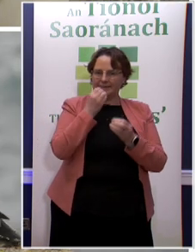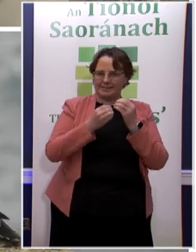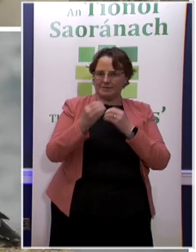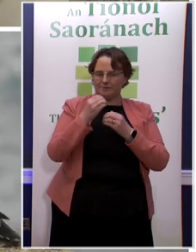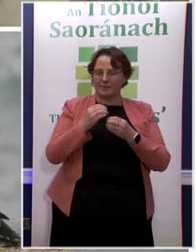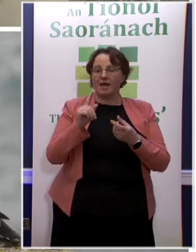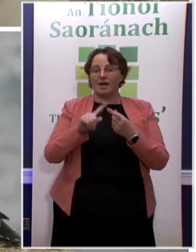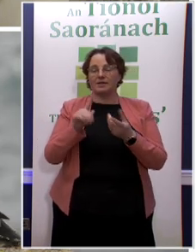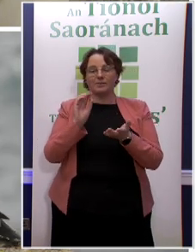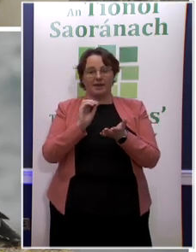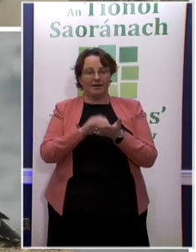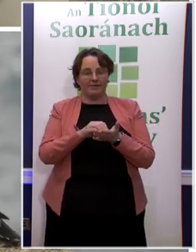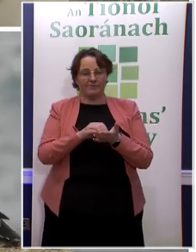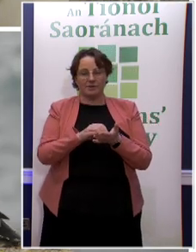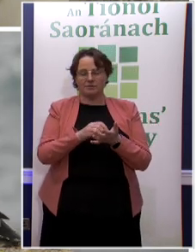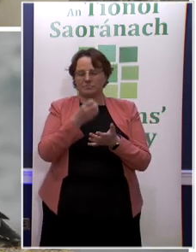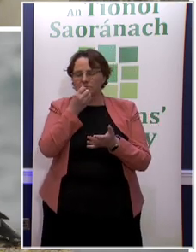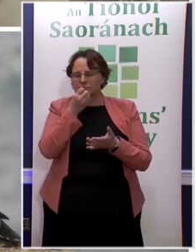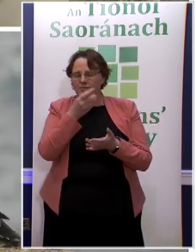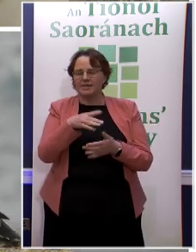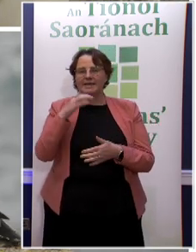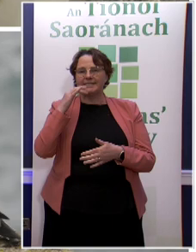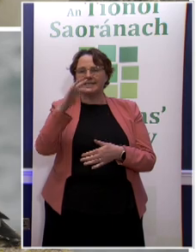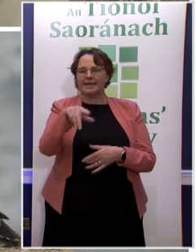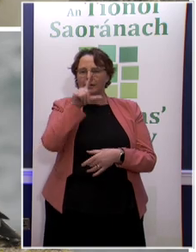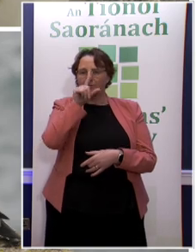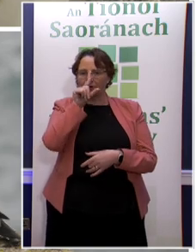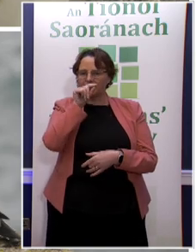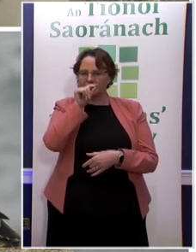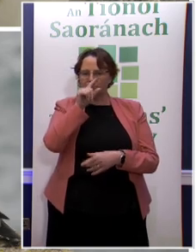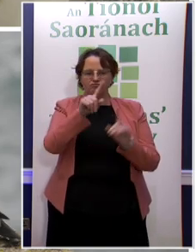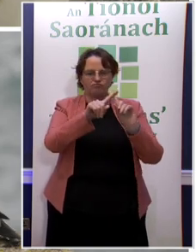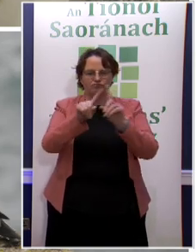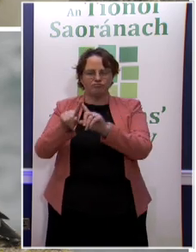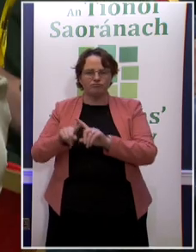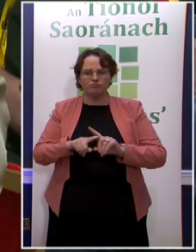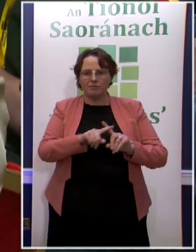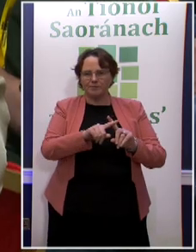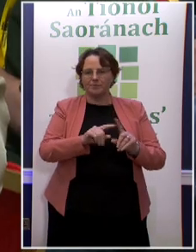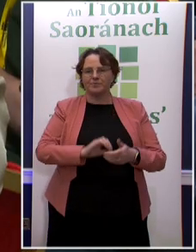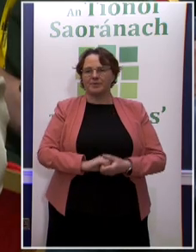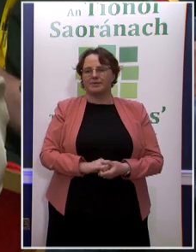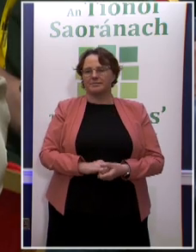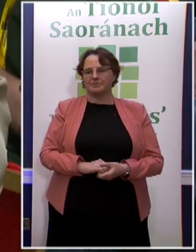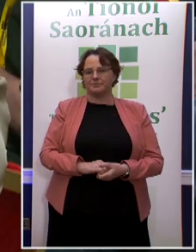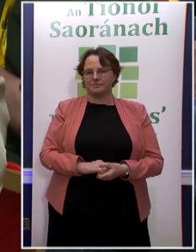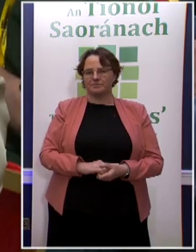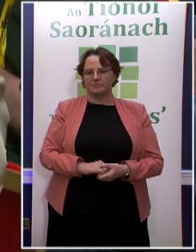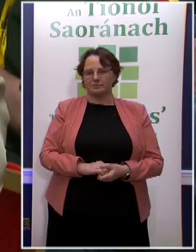We also have a wonderful diversity of seabirds. And Ferdia and I kind of discussed who should talk about seabirds, because